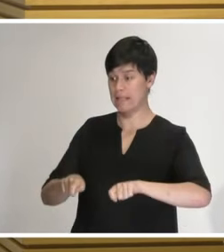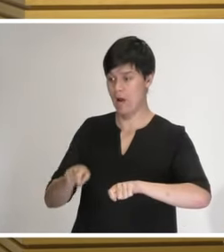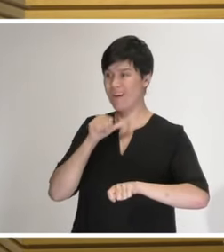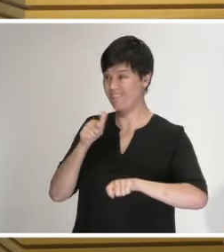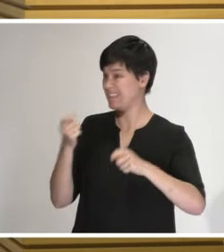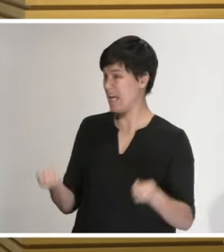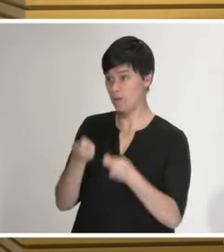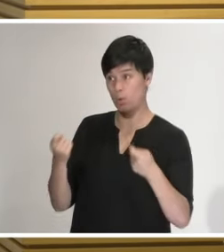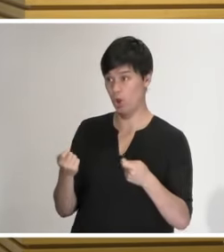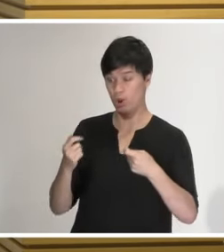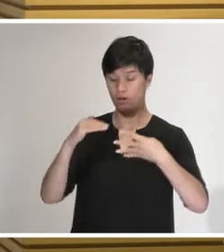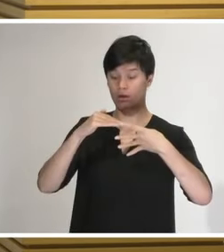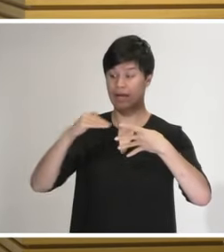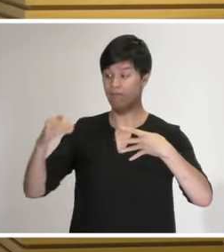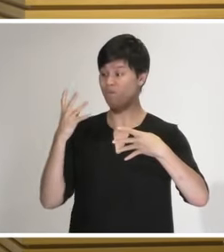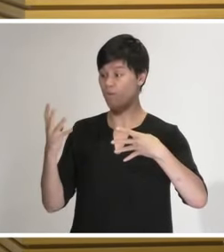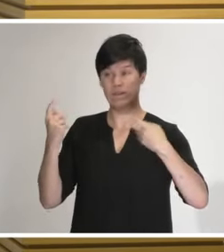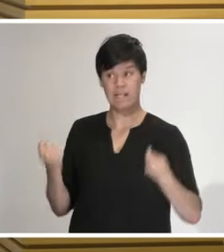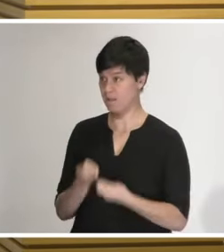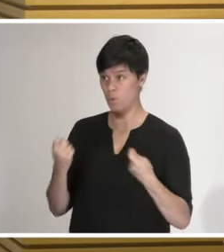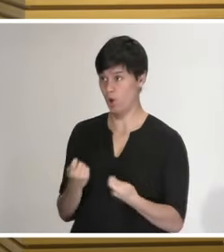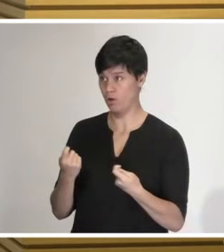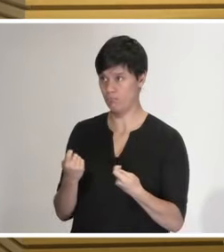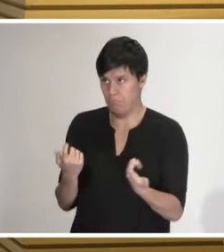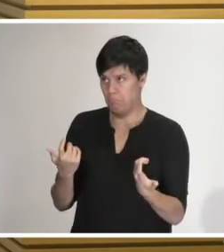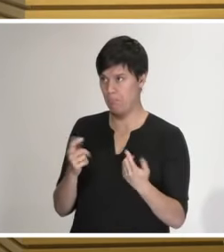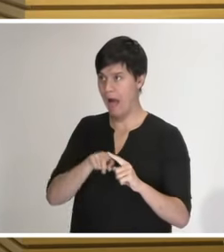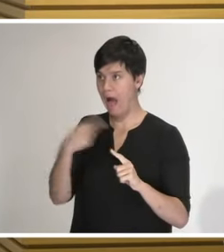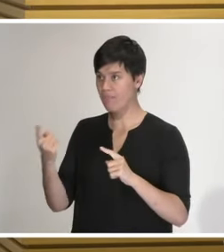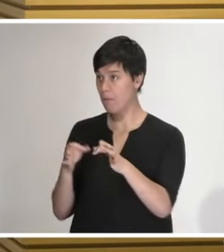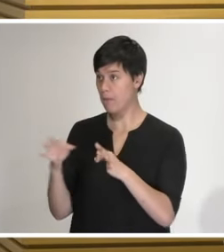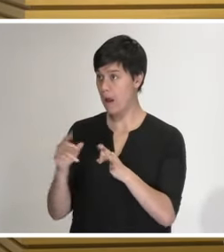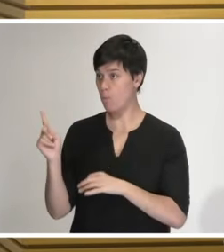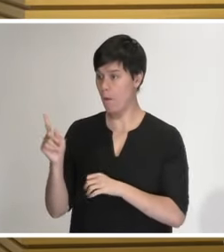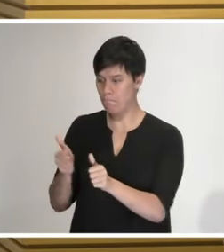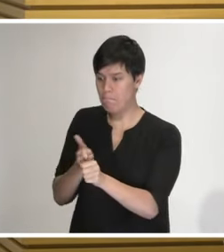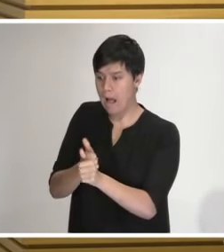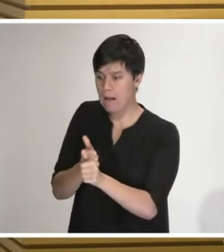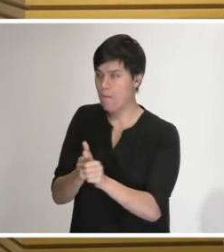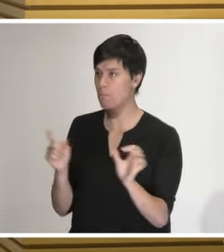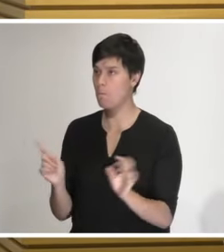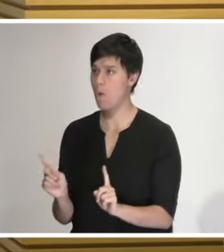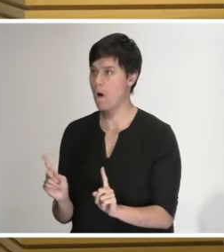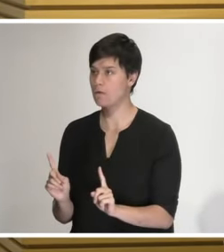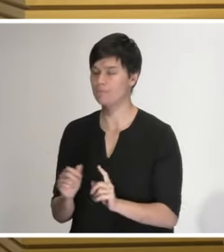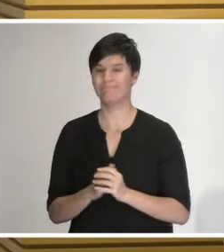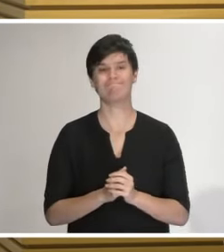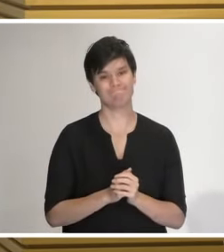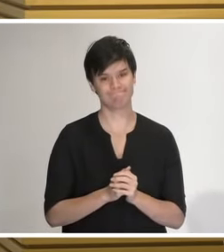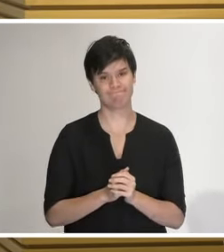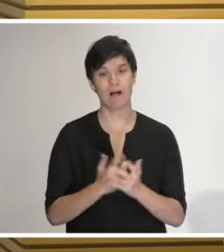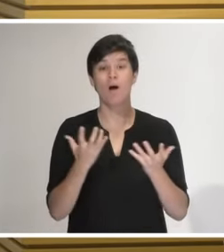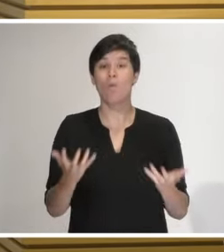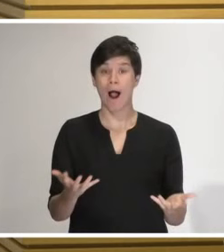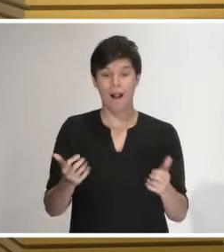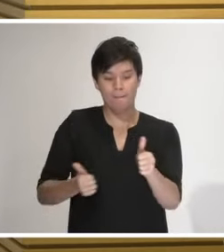week about Plan B. So and I said the plan is the plan. We have a very good plan, but it's like a game plan in a rugby match. You have a